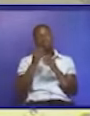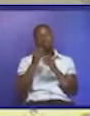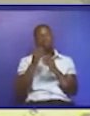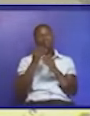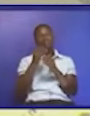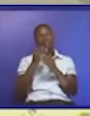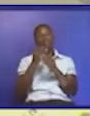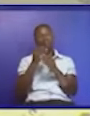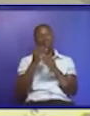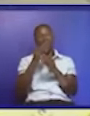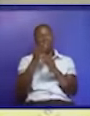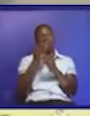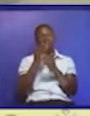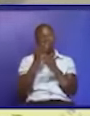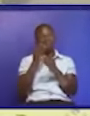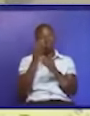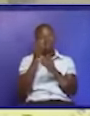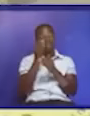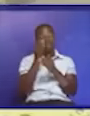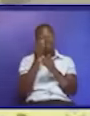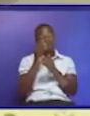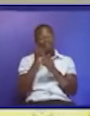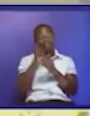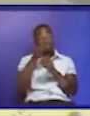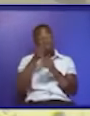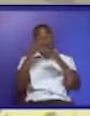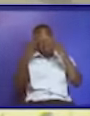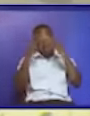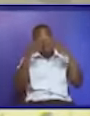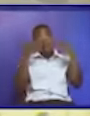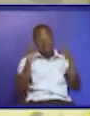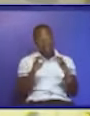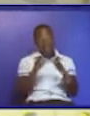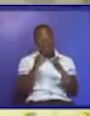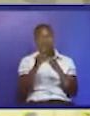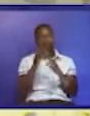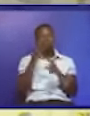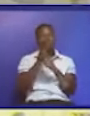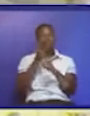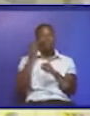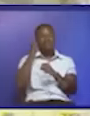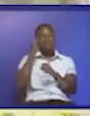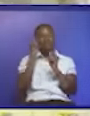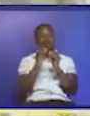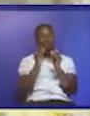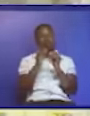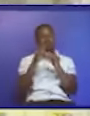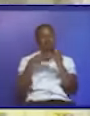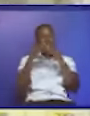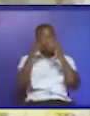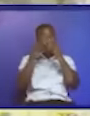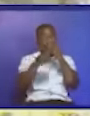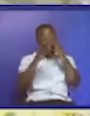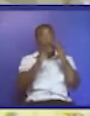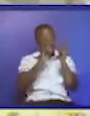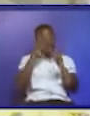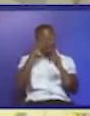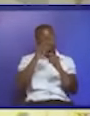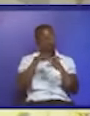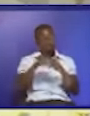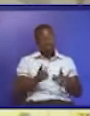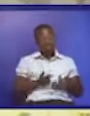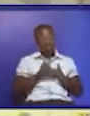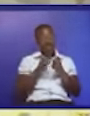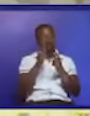with testimonies. Because what God would have done in your life will only leave you in tears of joy. In the name of